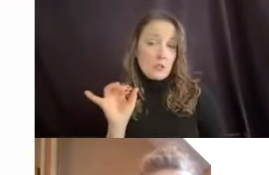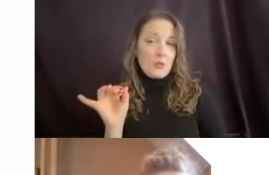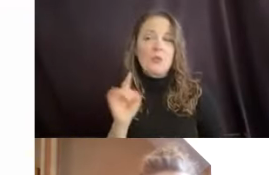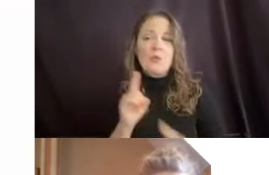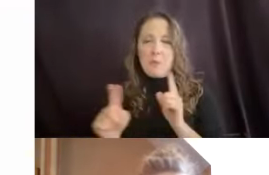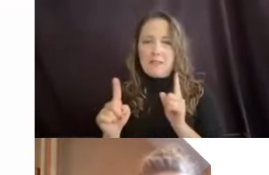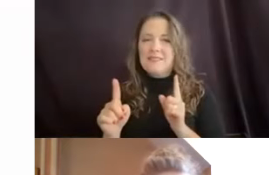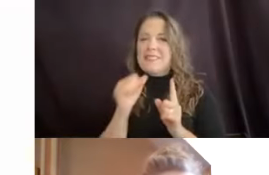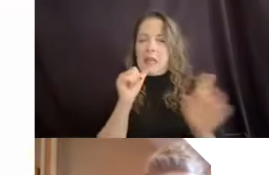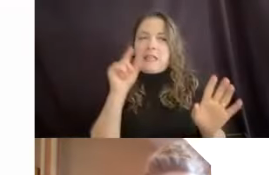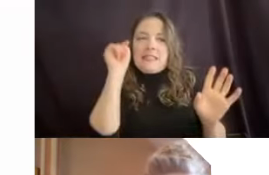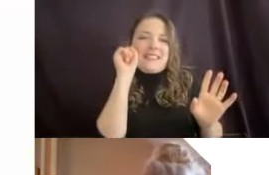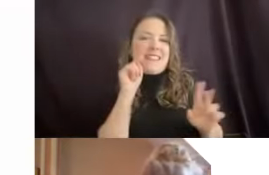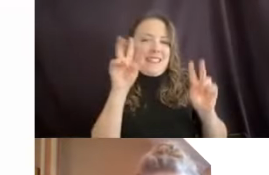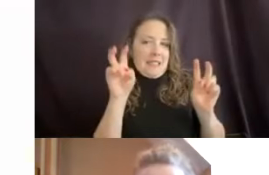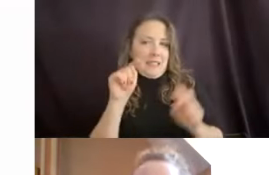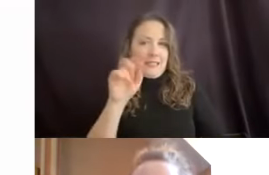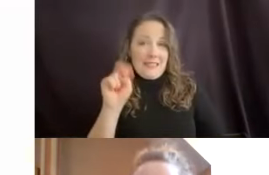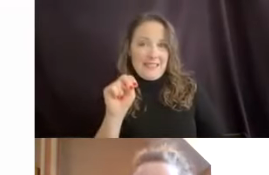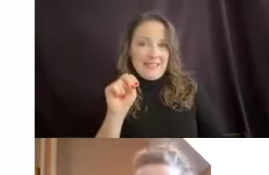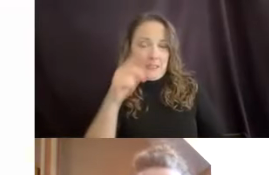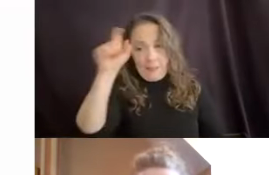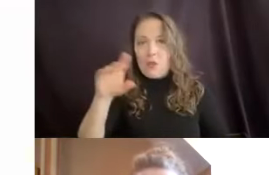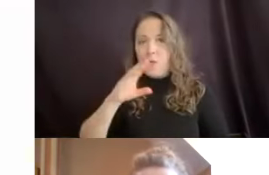it teen dating violence because they're not teens.